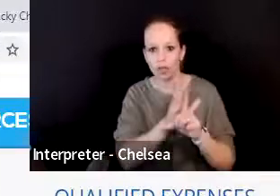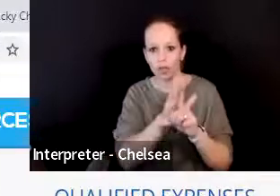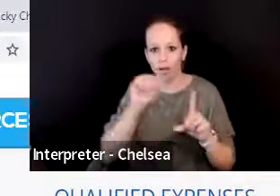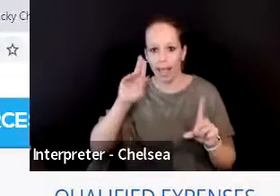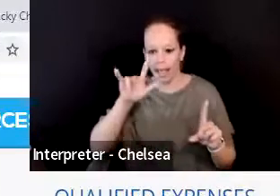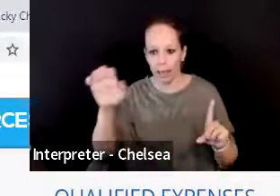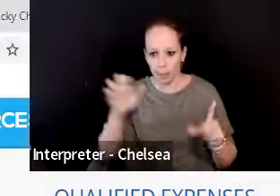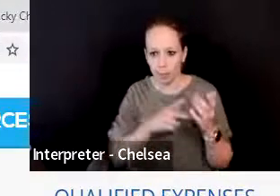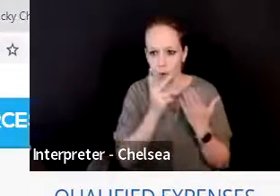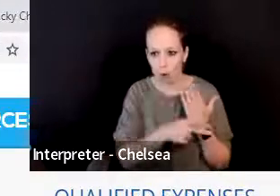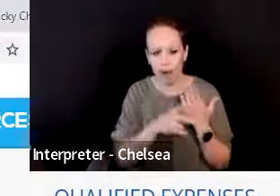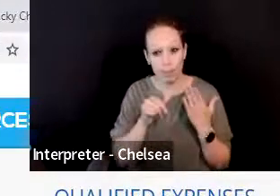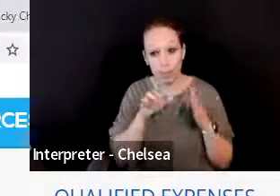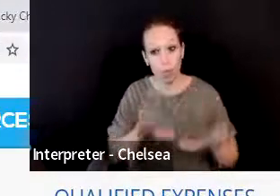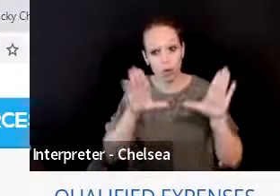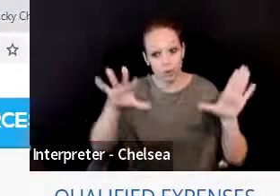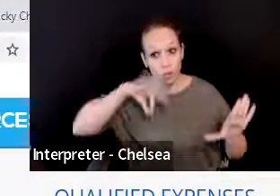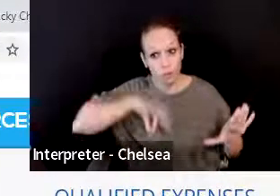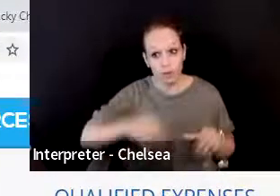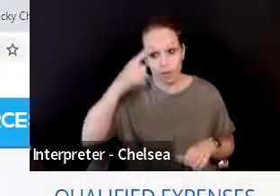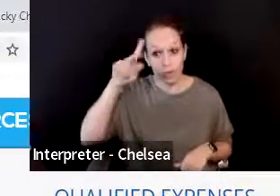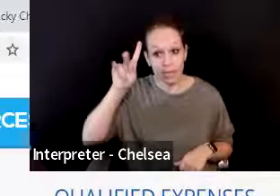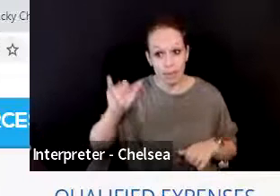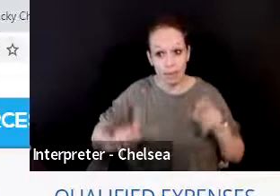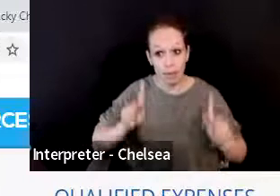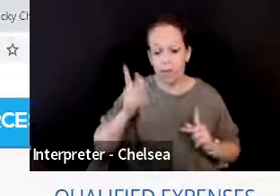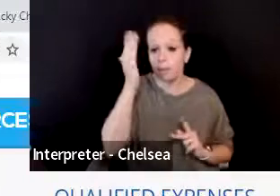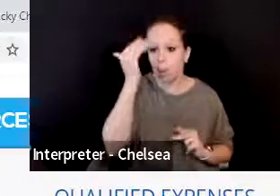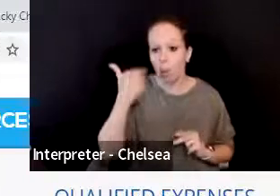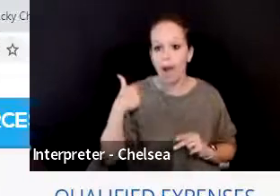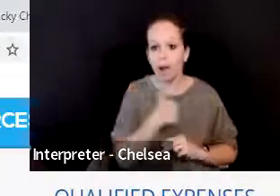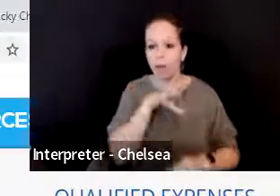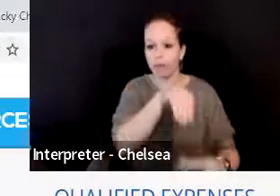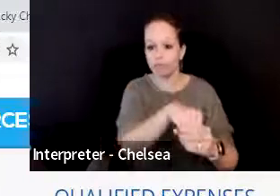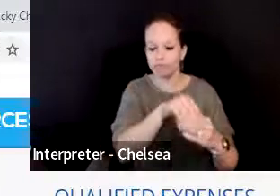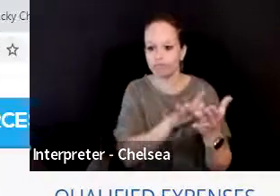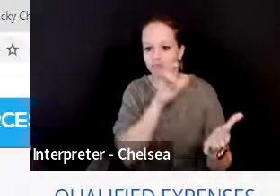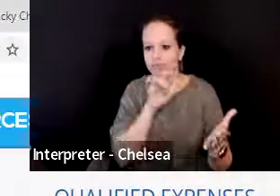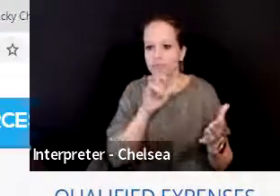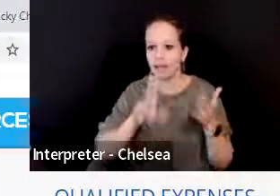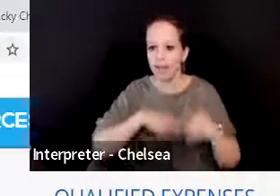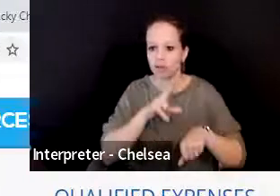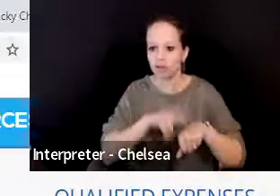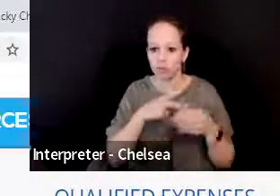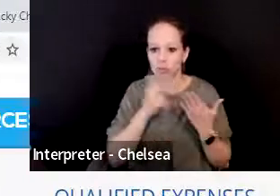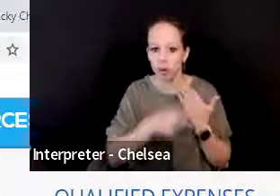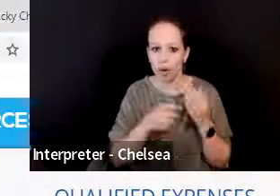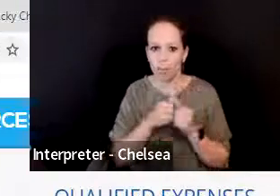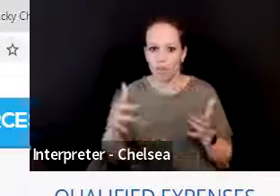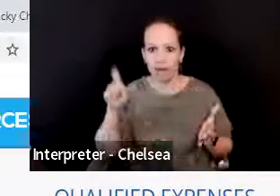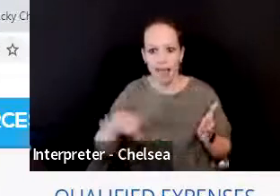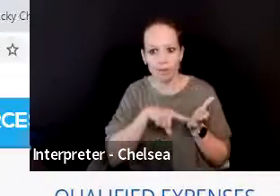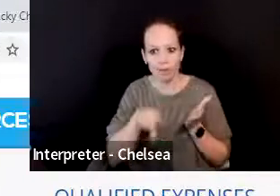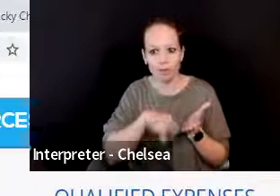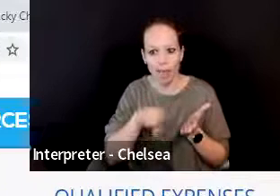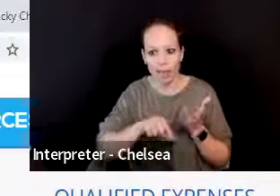to Kentuckians because we have the benefit of being part of a national program without having incurred the expenses to